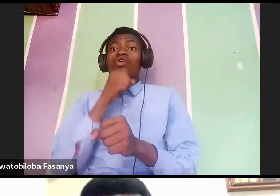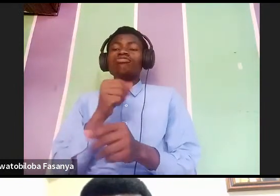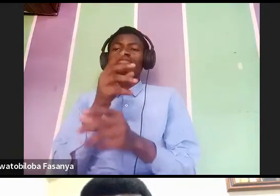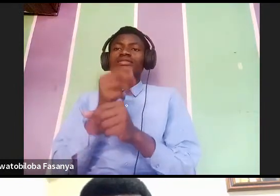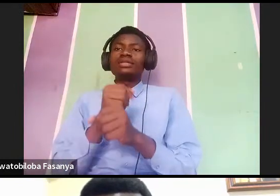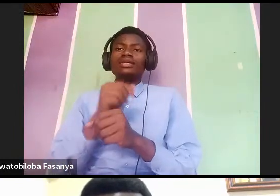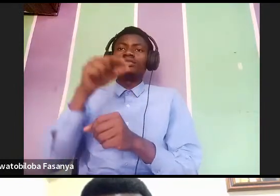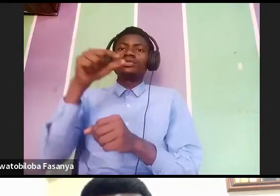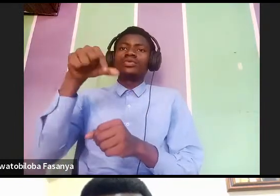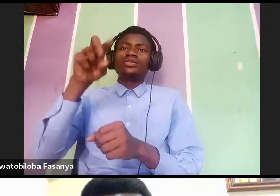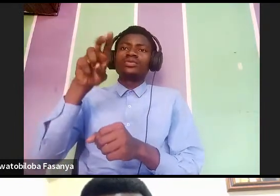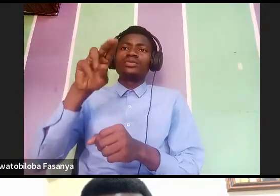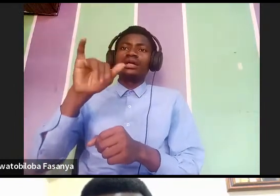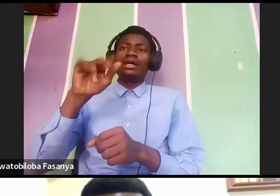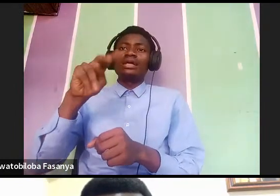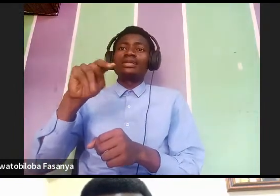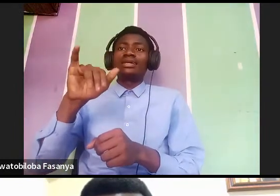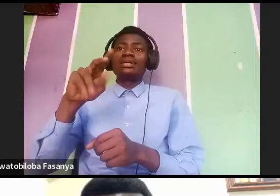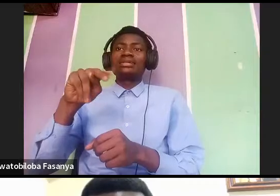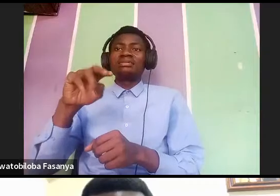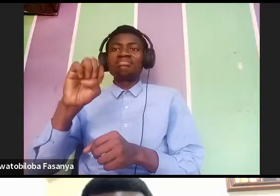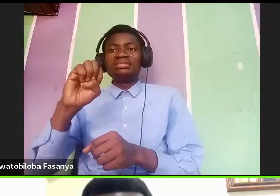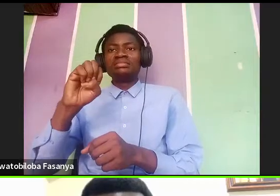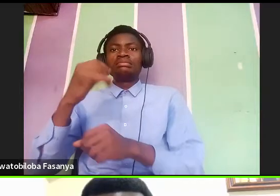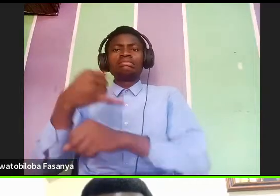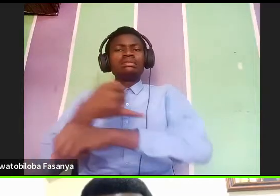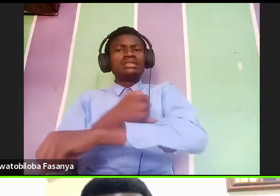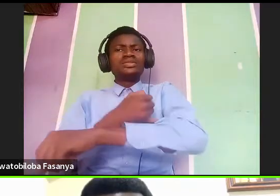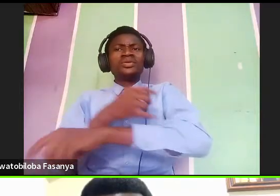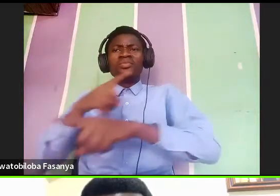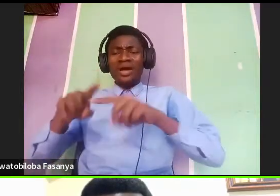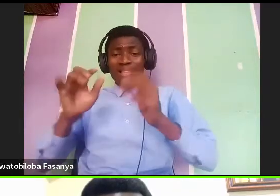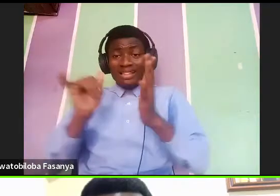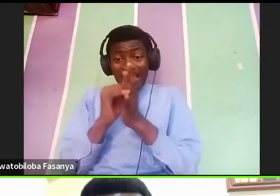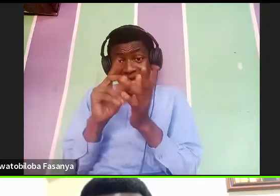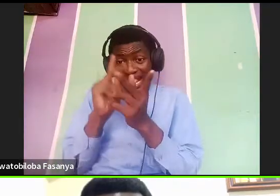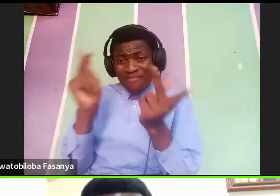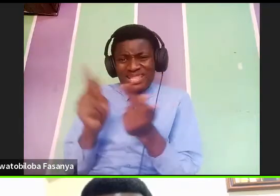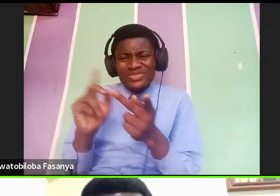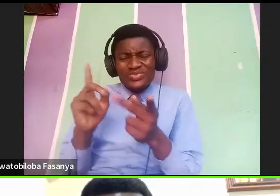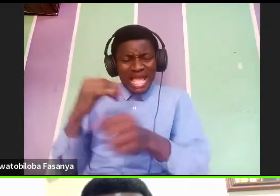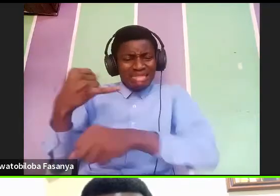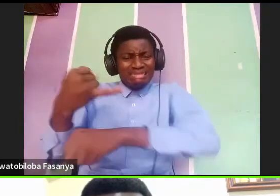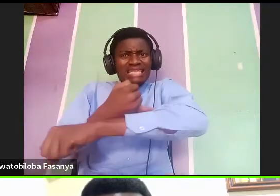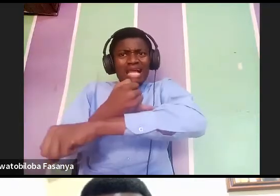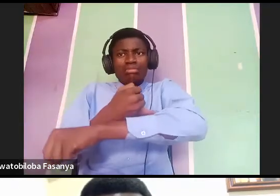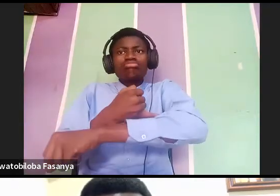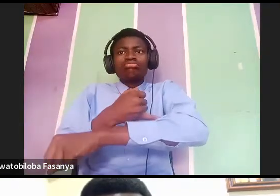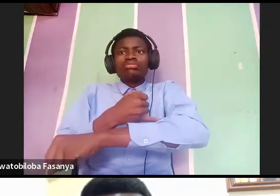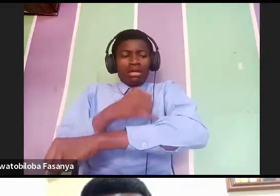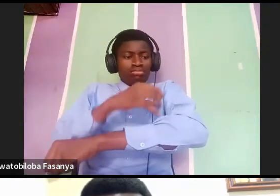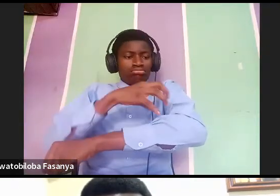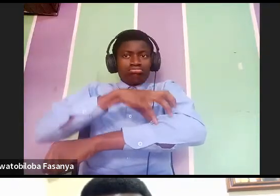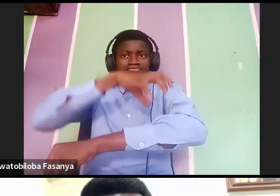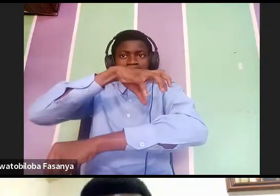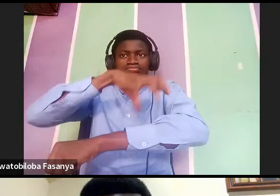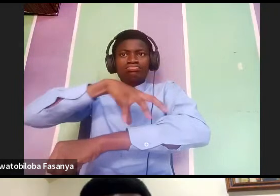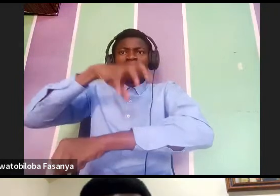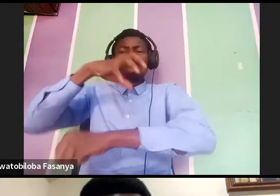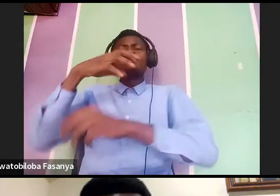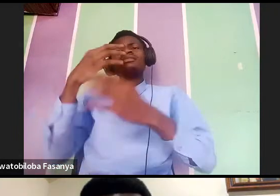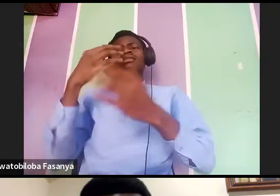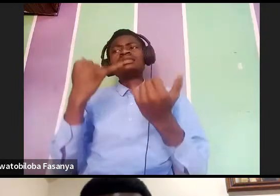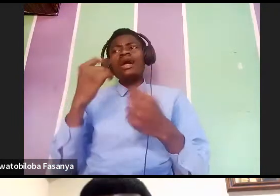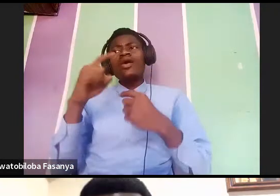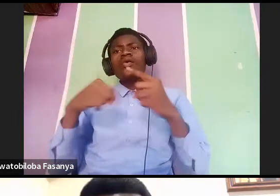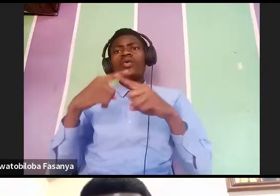becomes swollen. I don't know whether the handling after. Or just tell us what we can do when it happens, so that